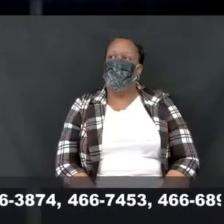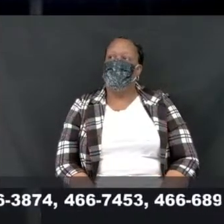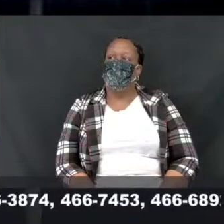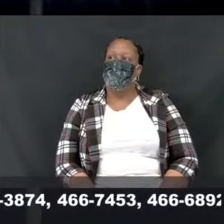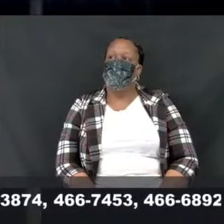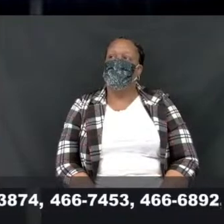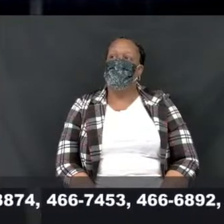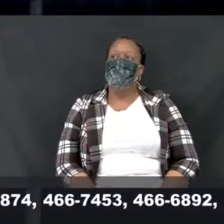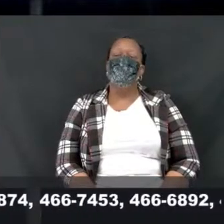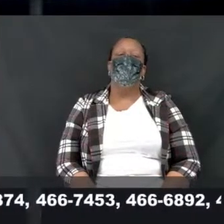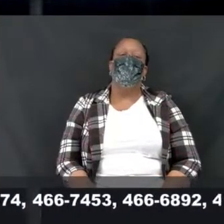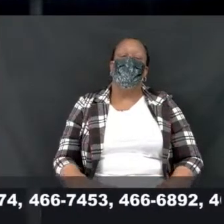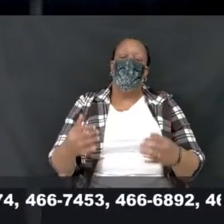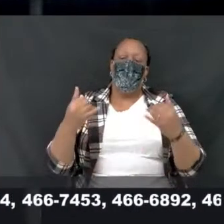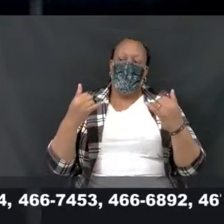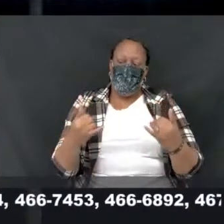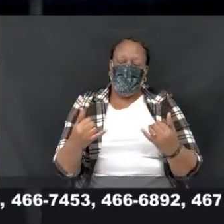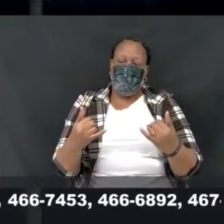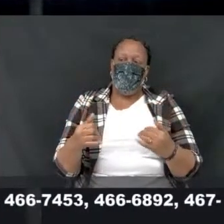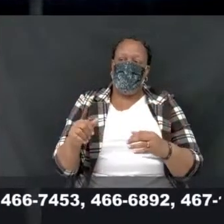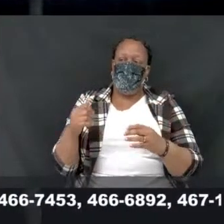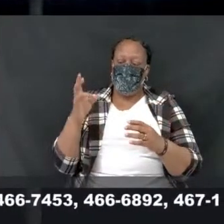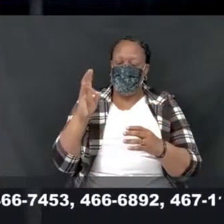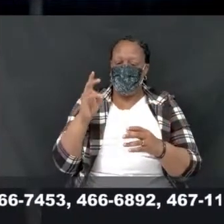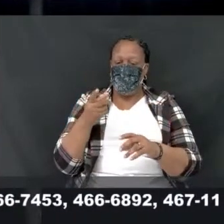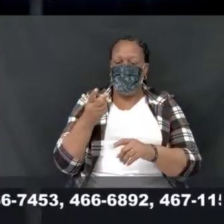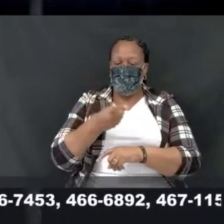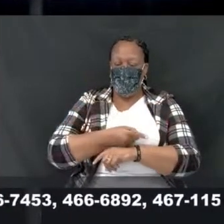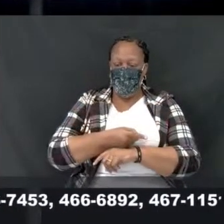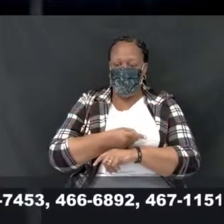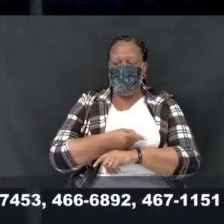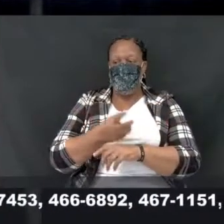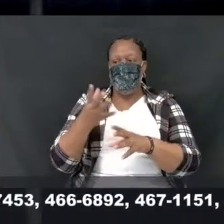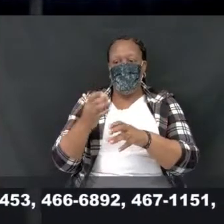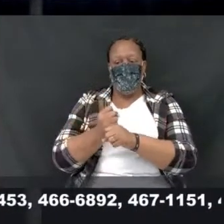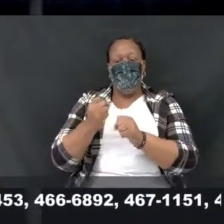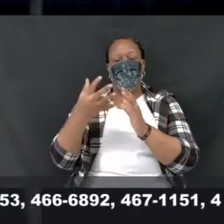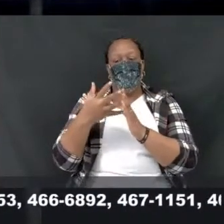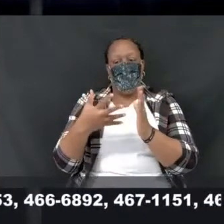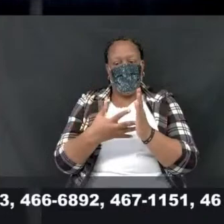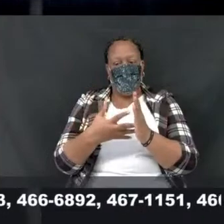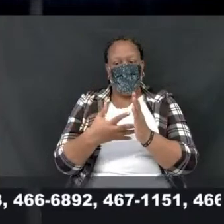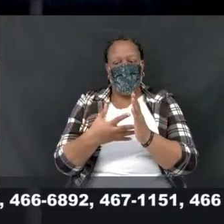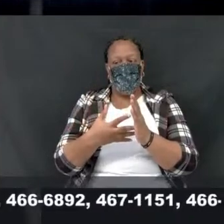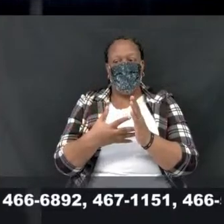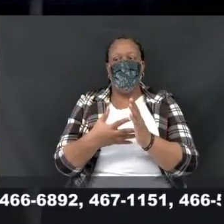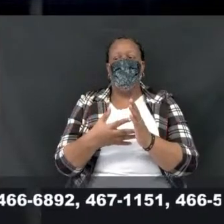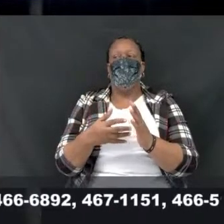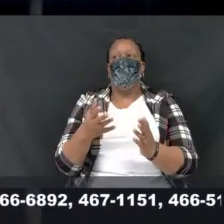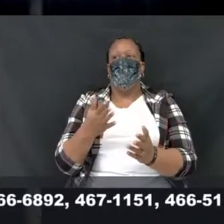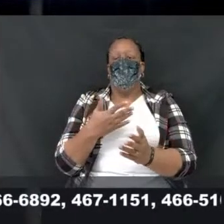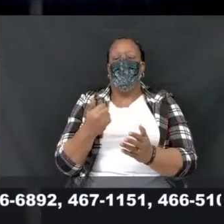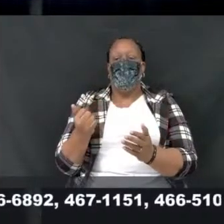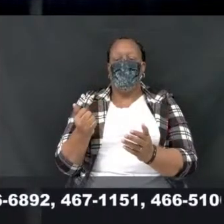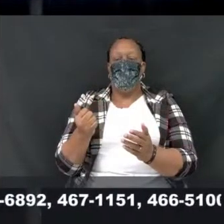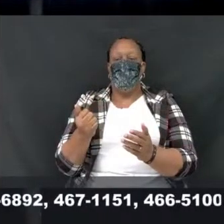would contact you and let you know when you need, they will contact you and let you know when your day 7 test will